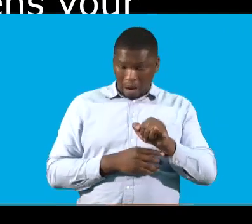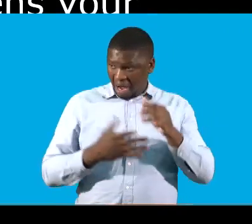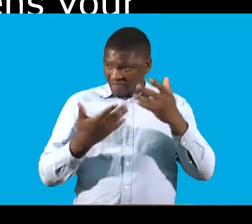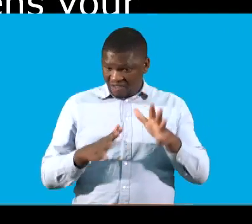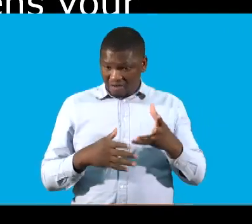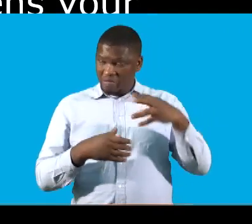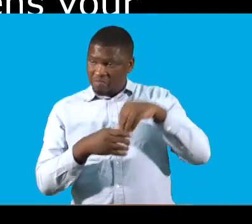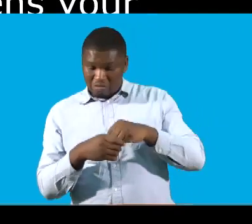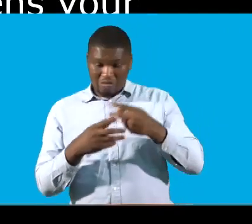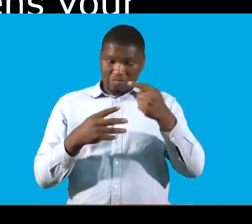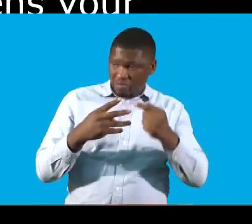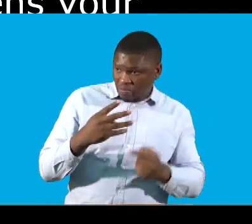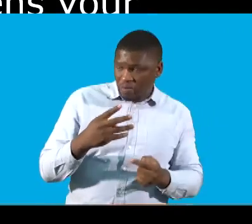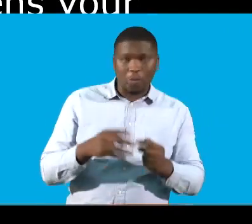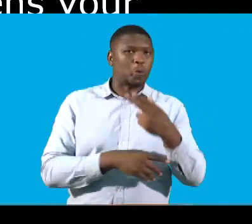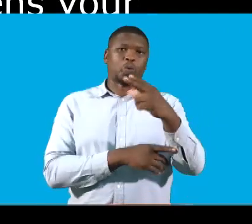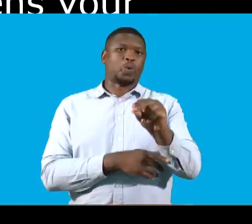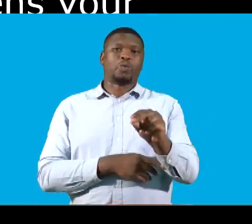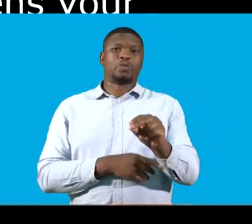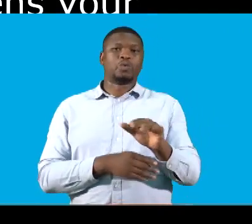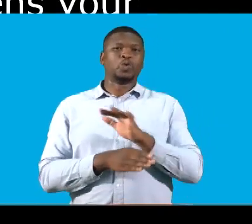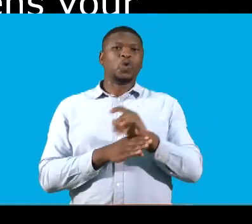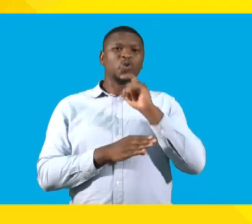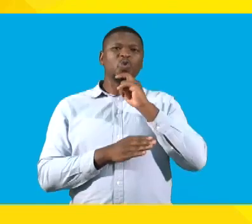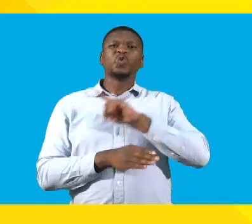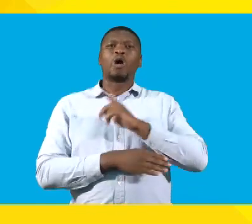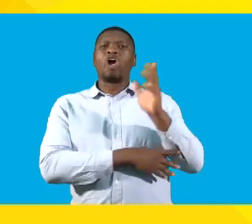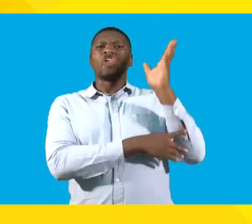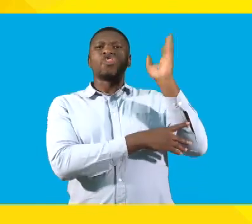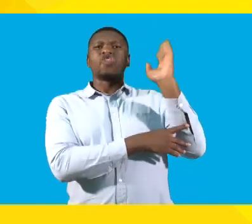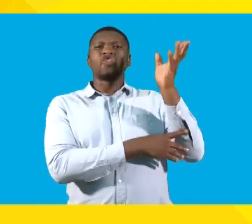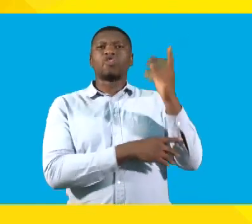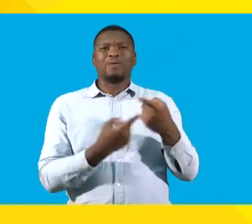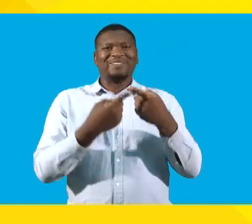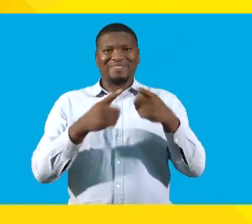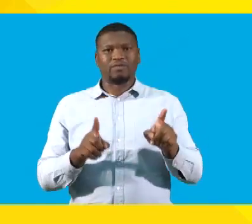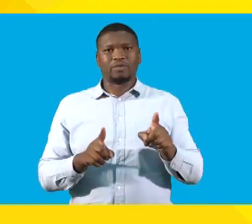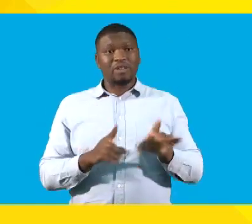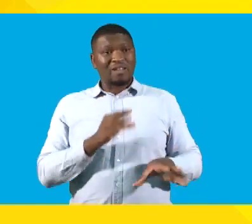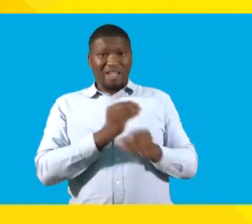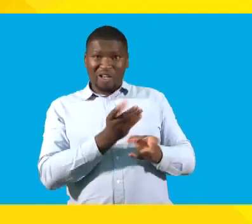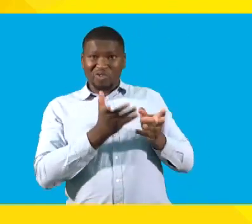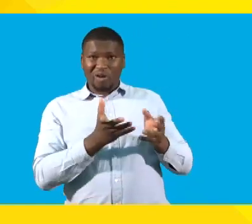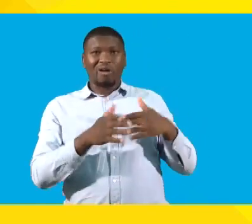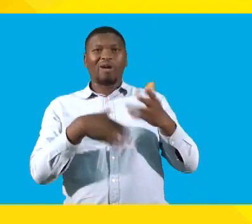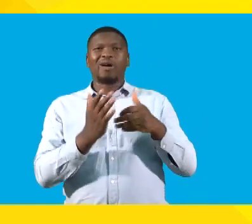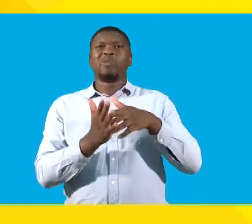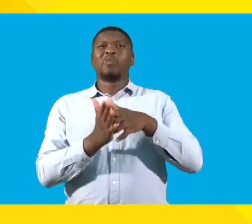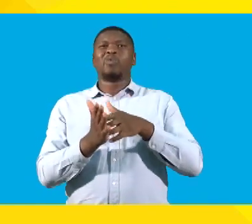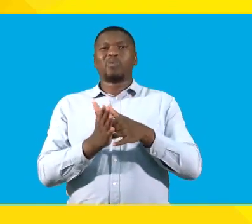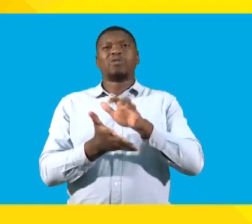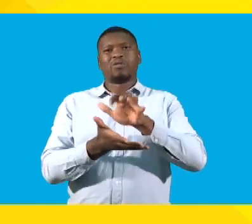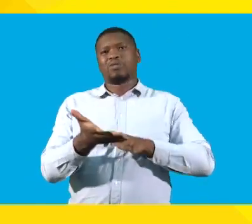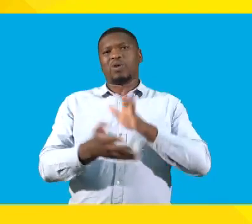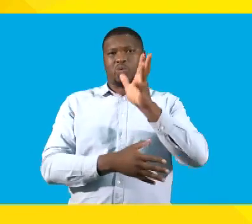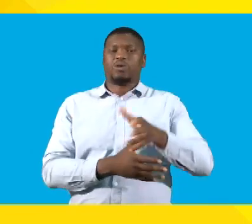you see that Pi has incorporated both faith and reason? It's not a speech and it weakens